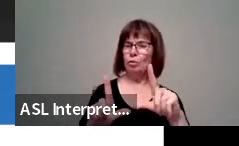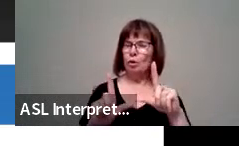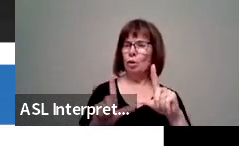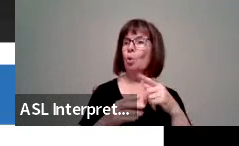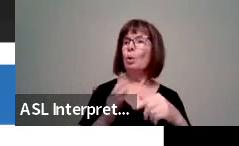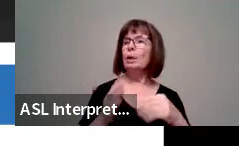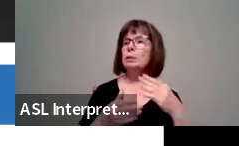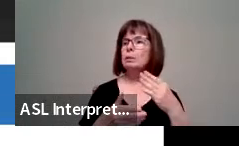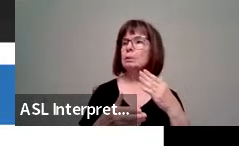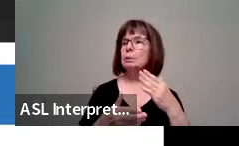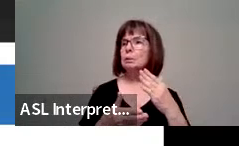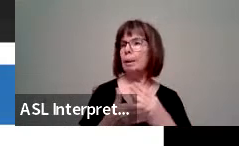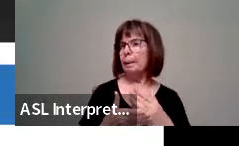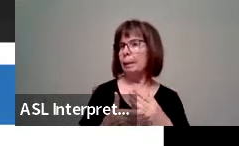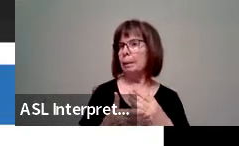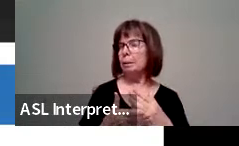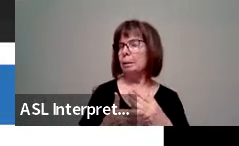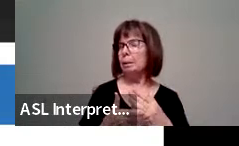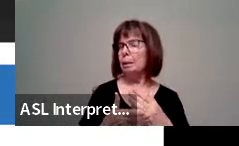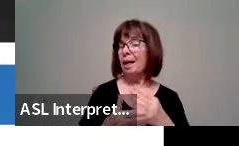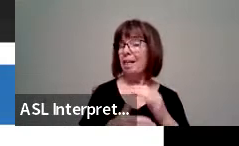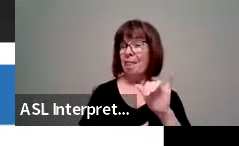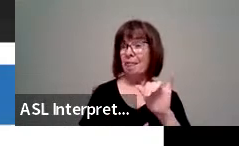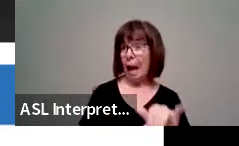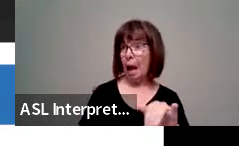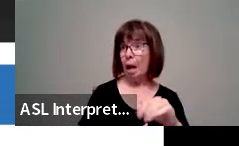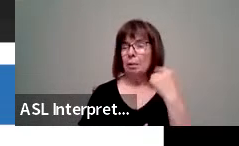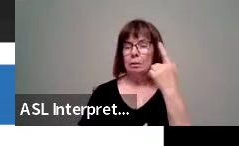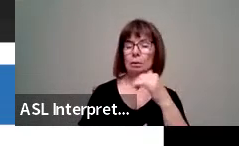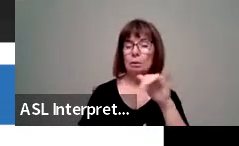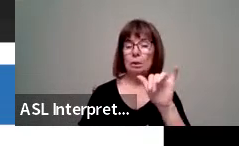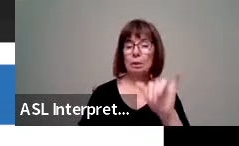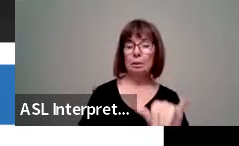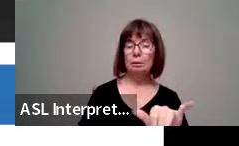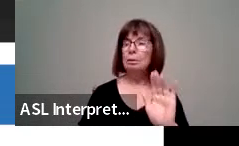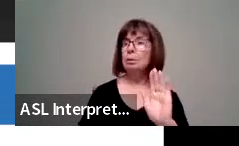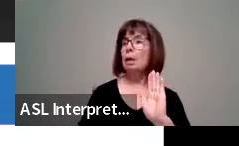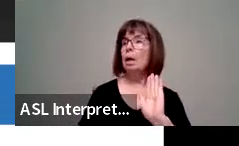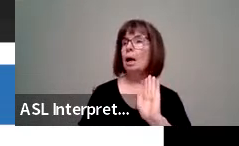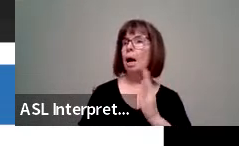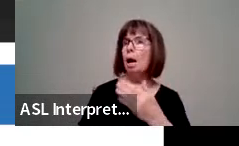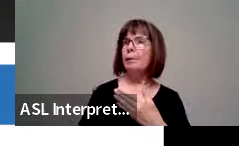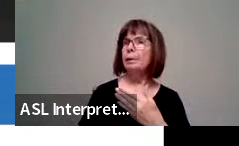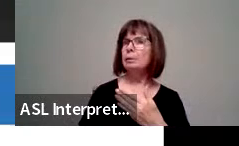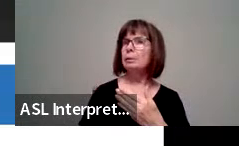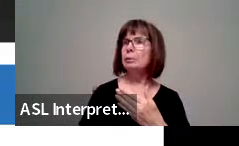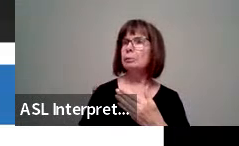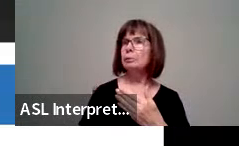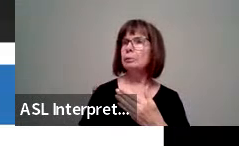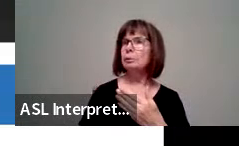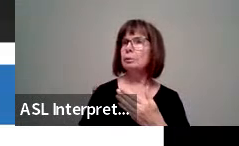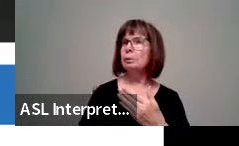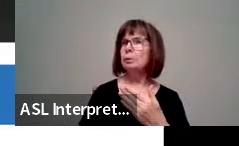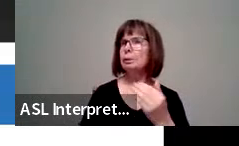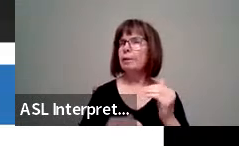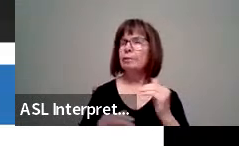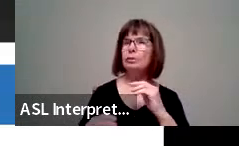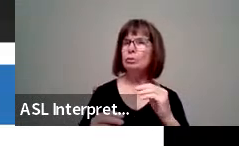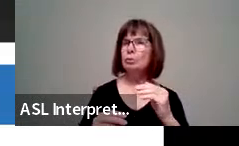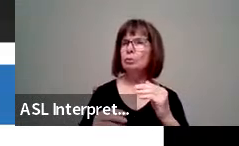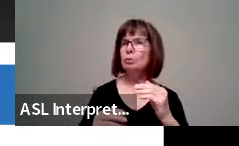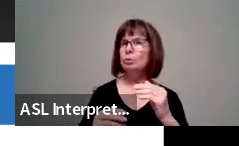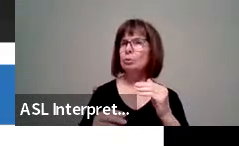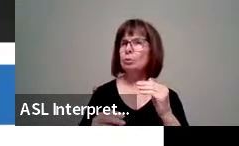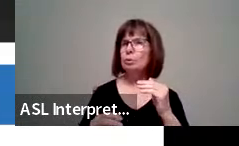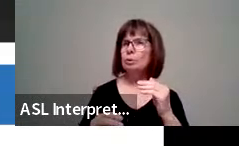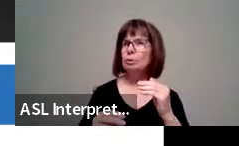discontinued looks like, our efforts to mitigate are